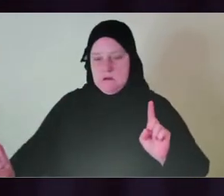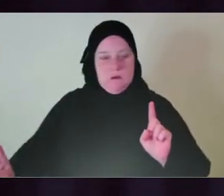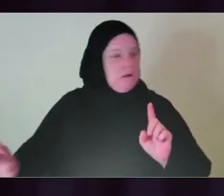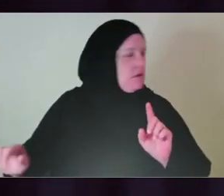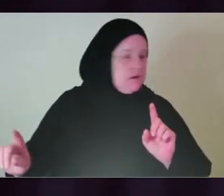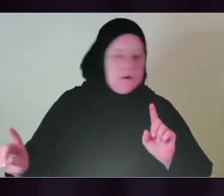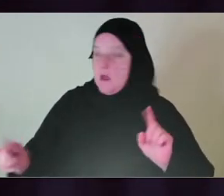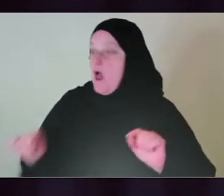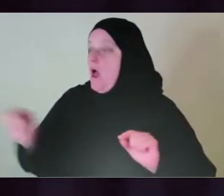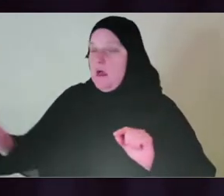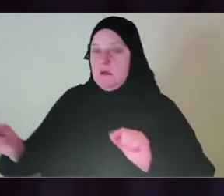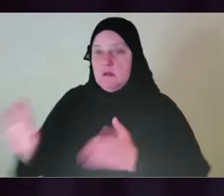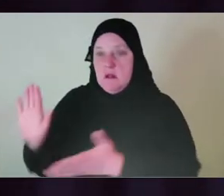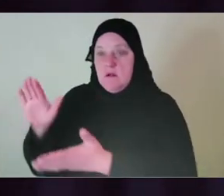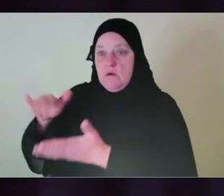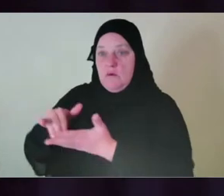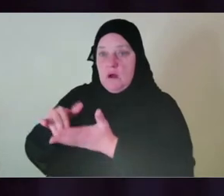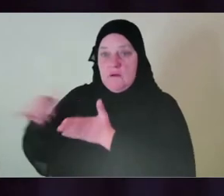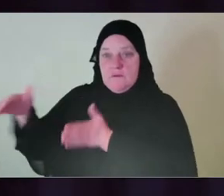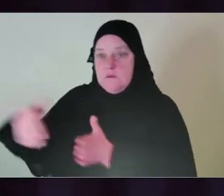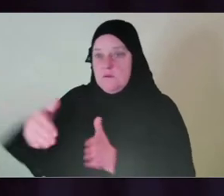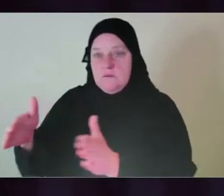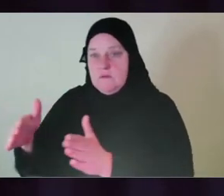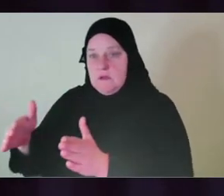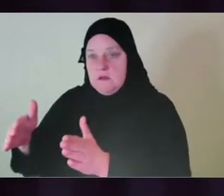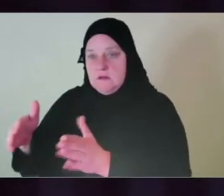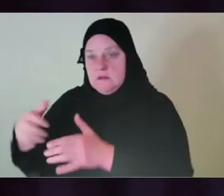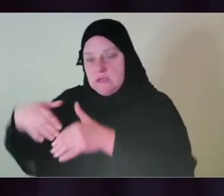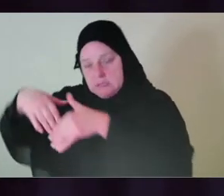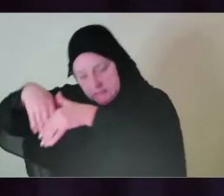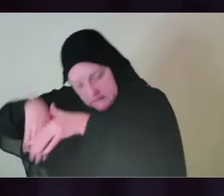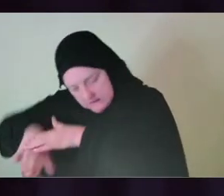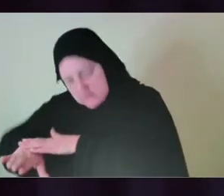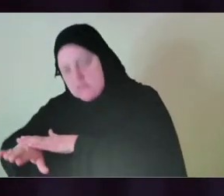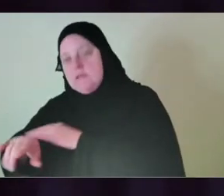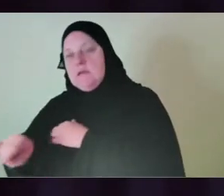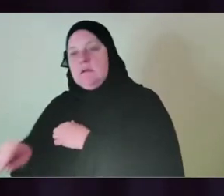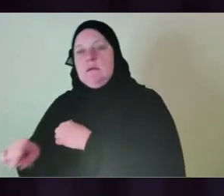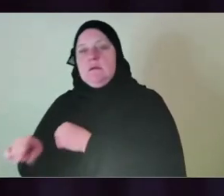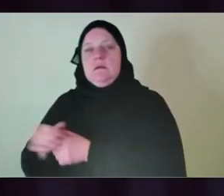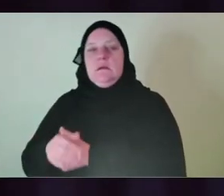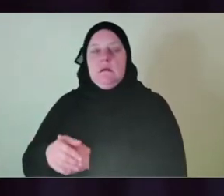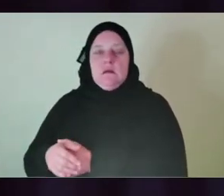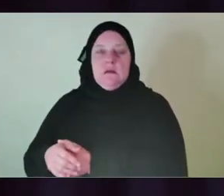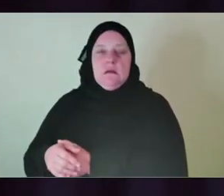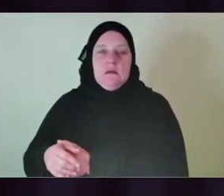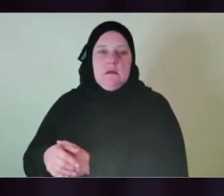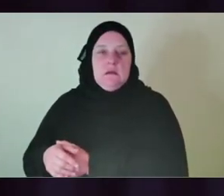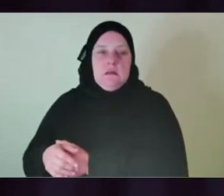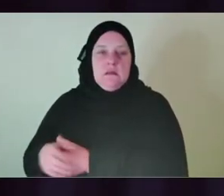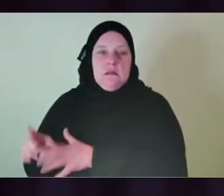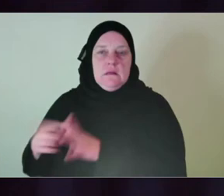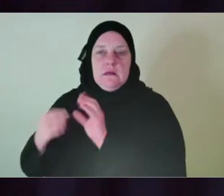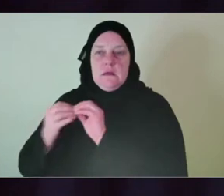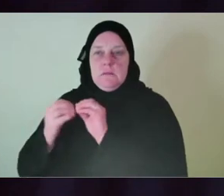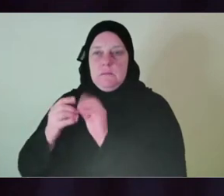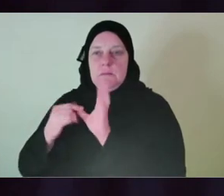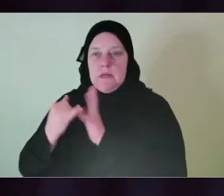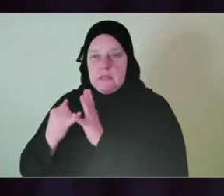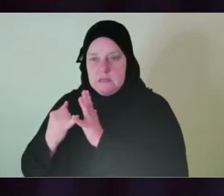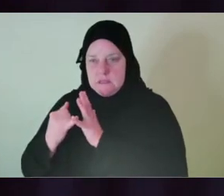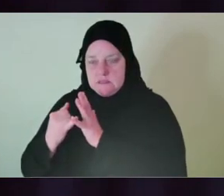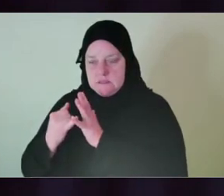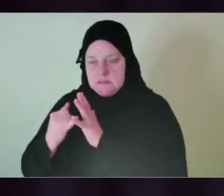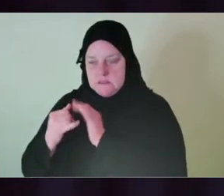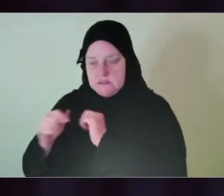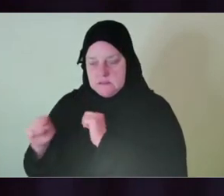He enters the river. It's narrated that Abu al-Fadl al-Abbas, he filled the river, he